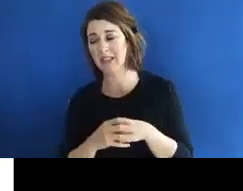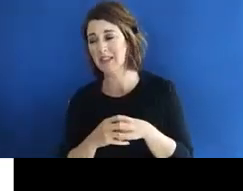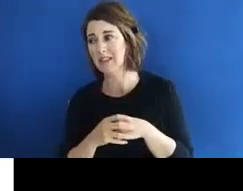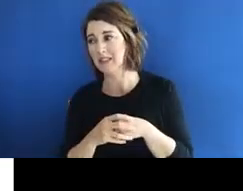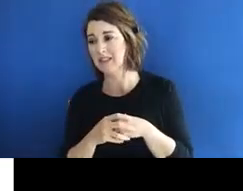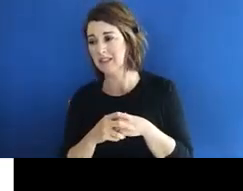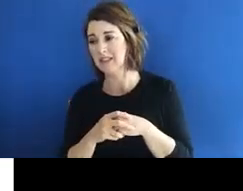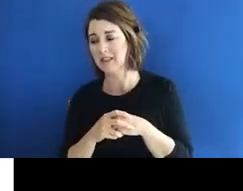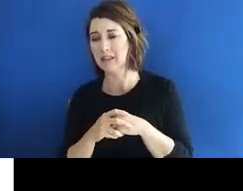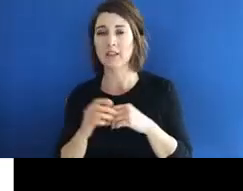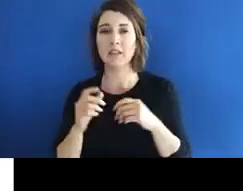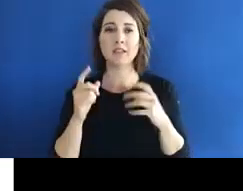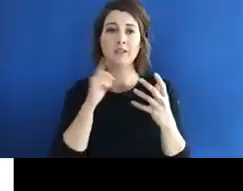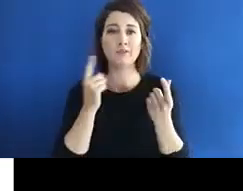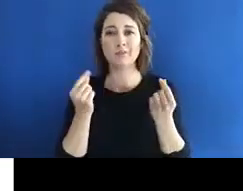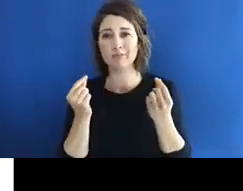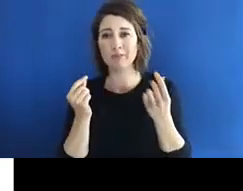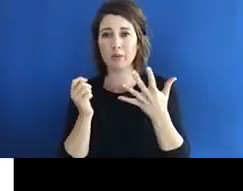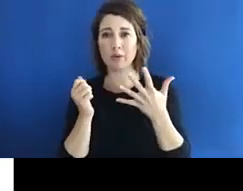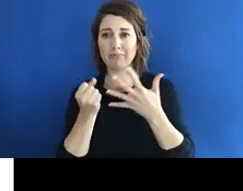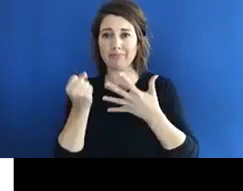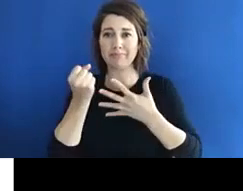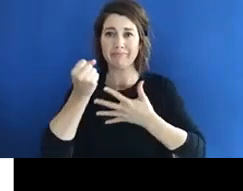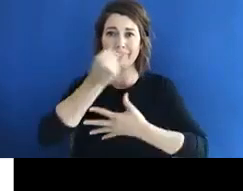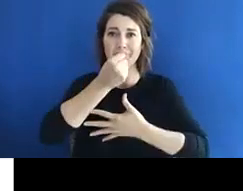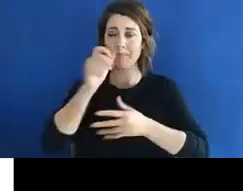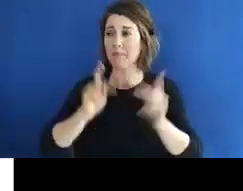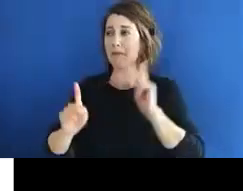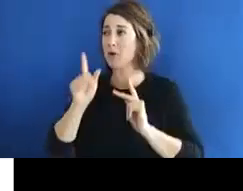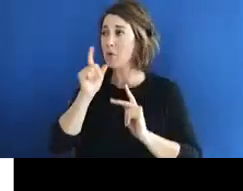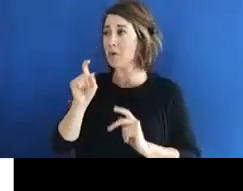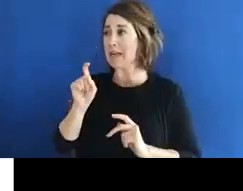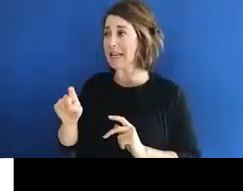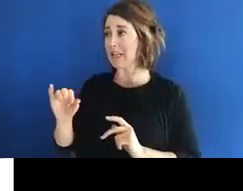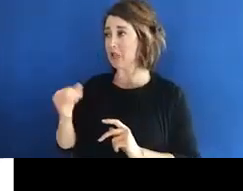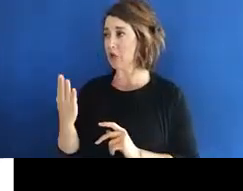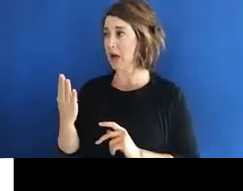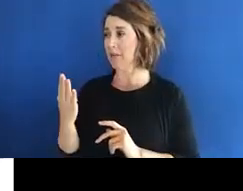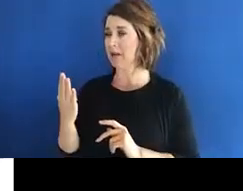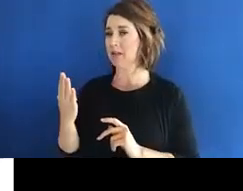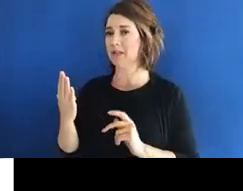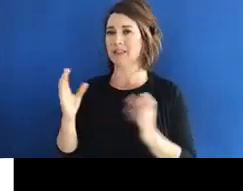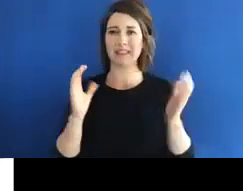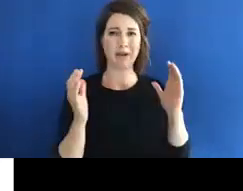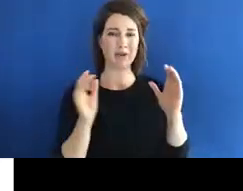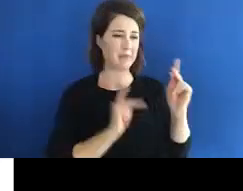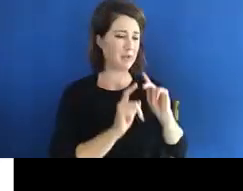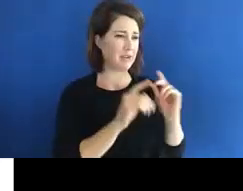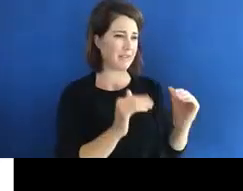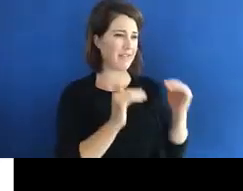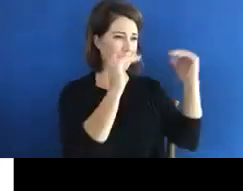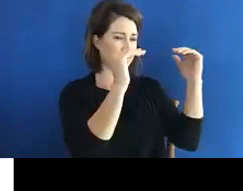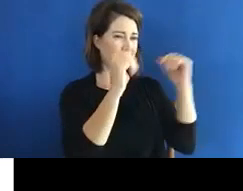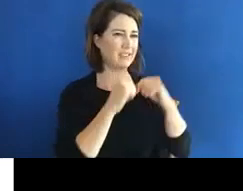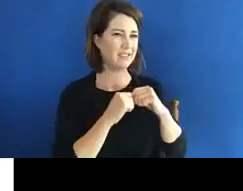that prioritize helping individuals that need a job rather than advancement also create less of an incentive to look